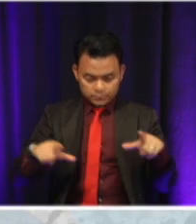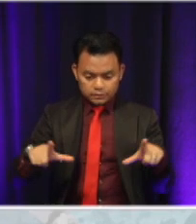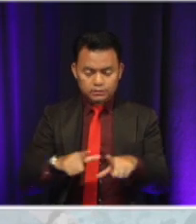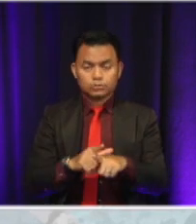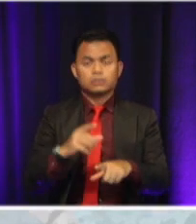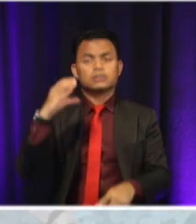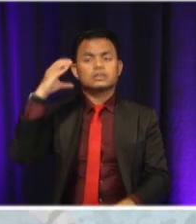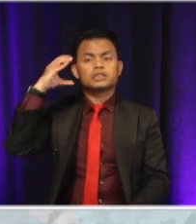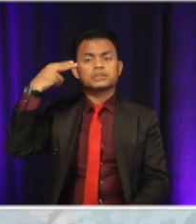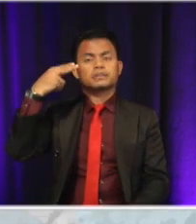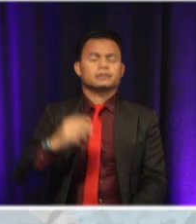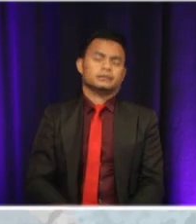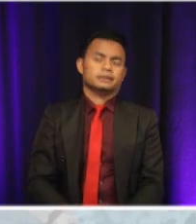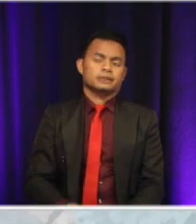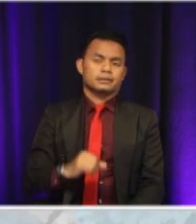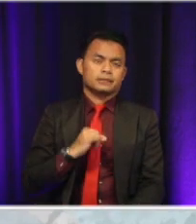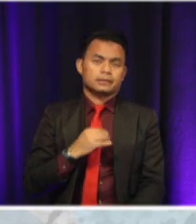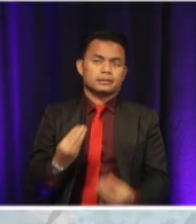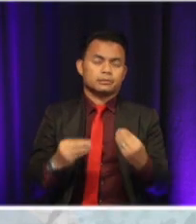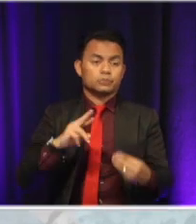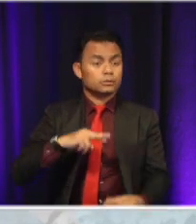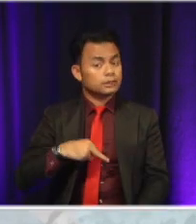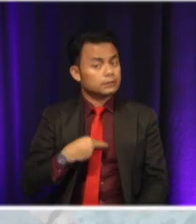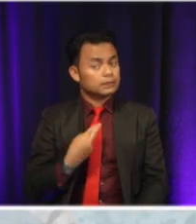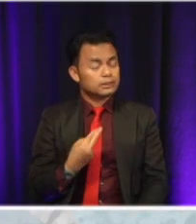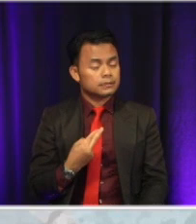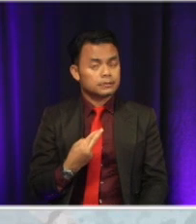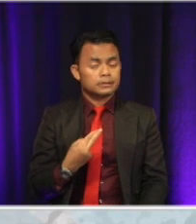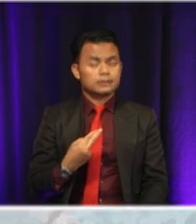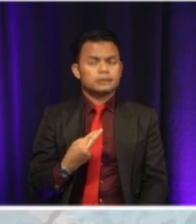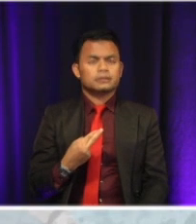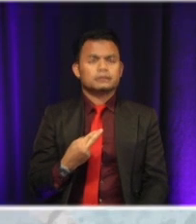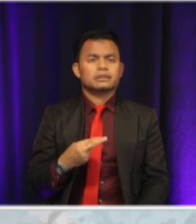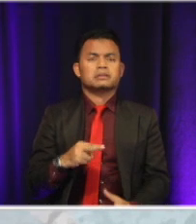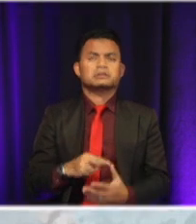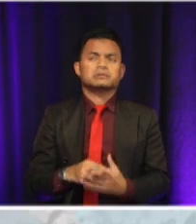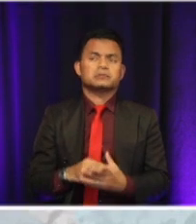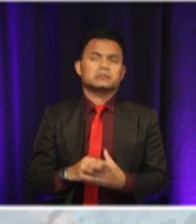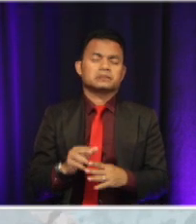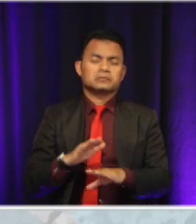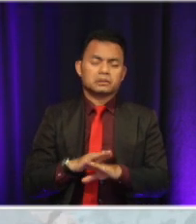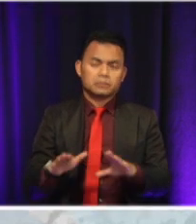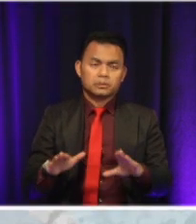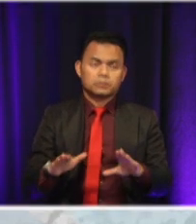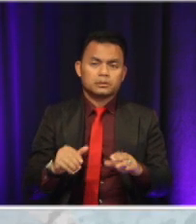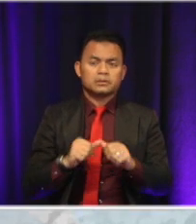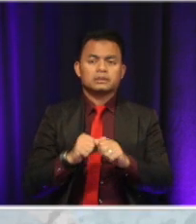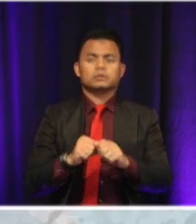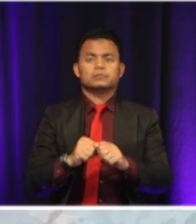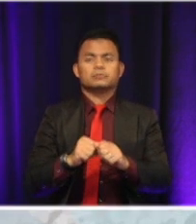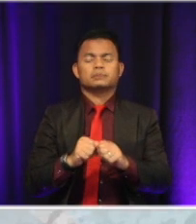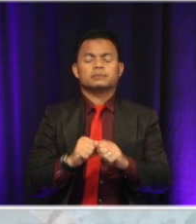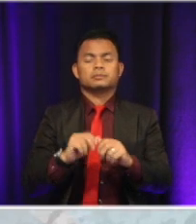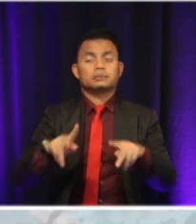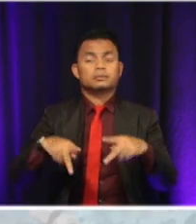I would also say Miss Kenyon is reluctant to go on the meal with him. So I would use